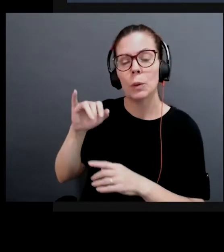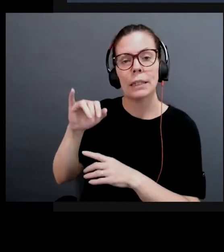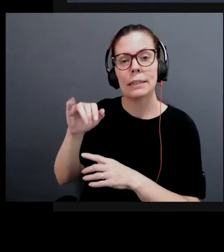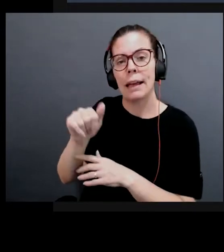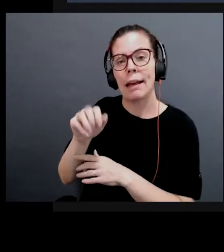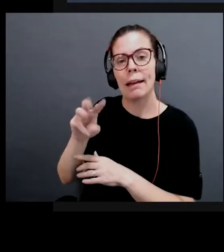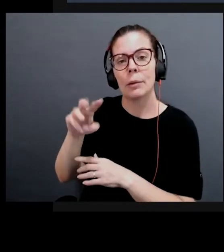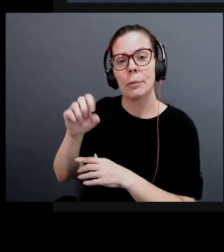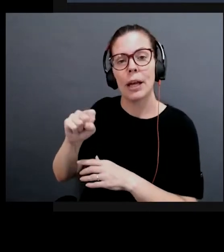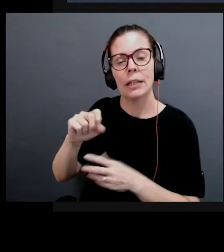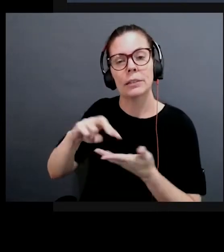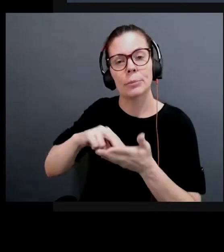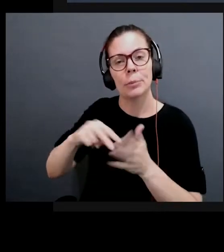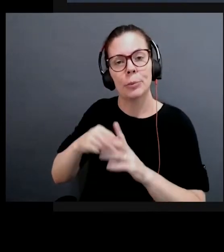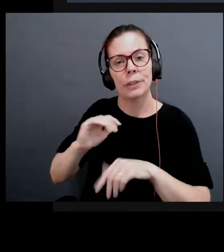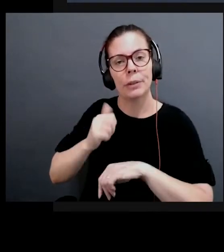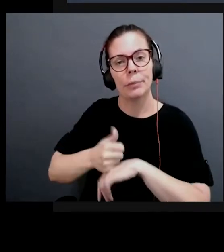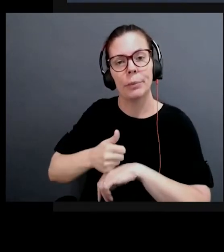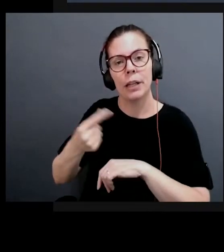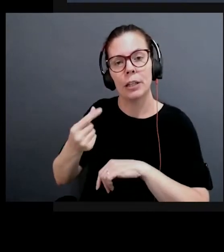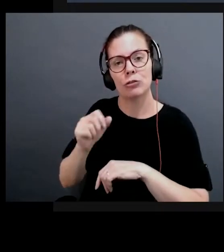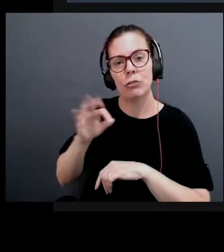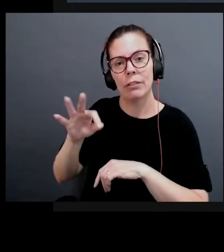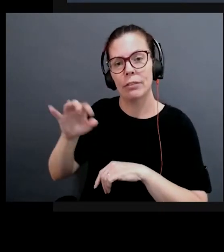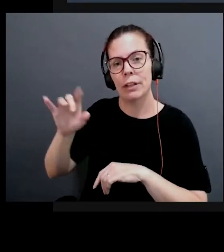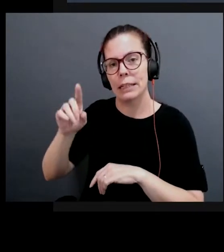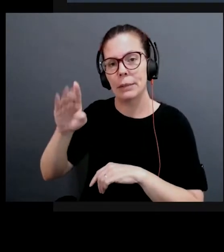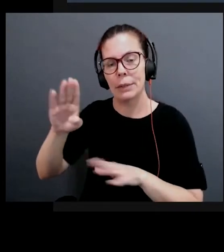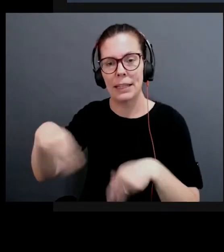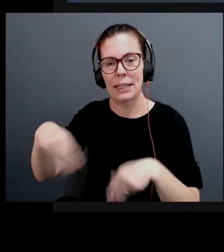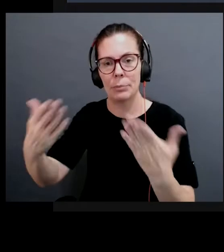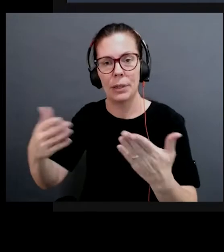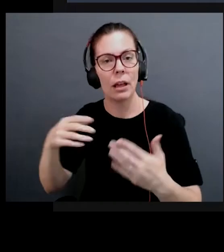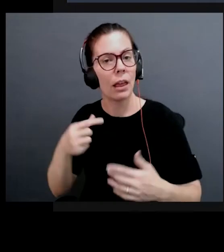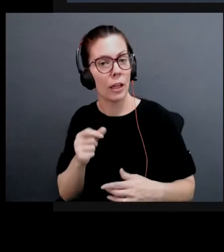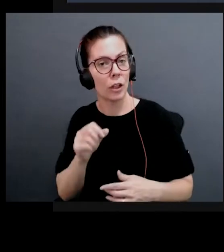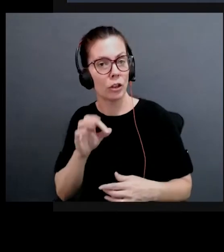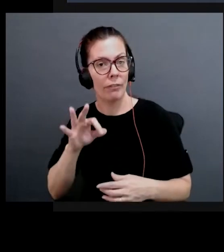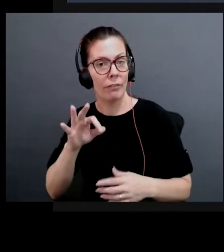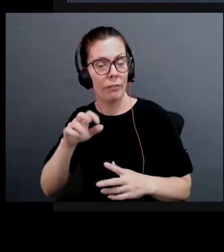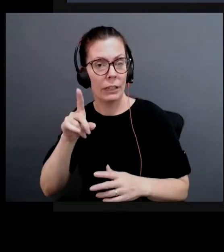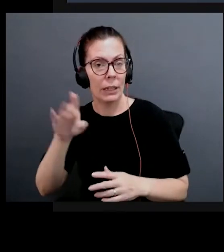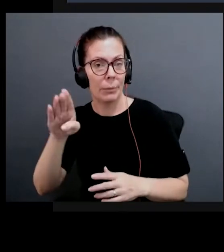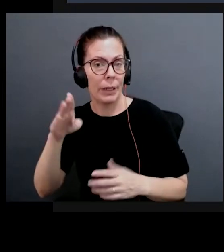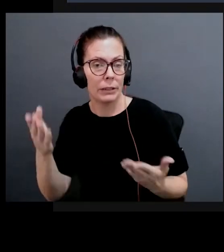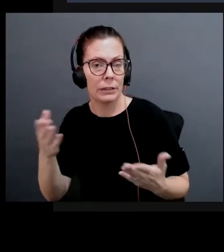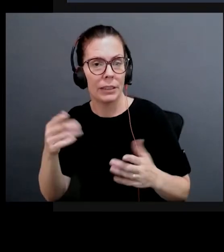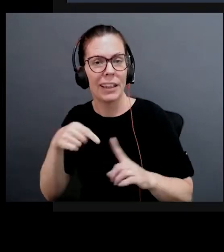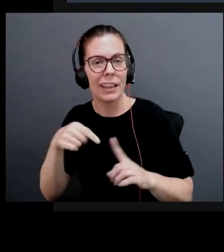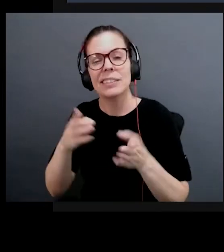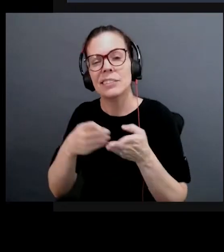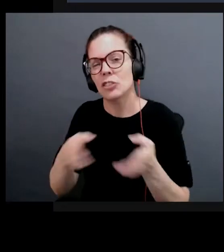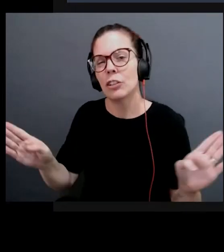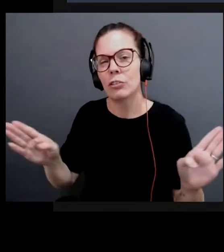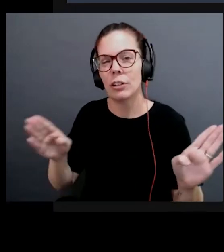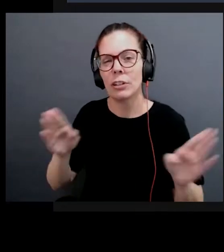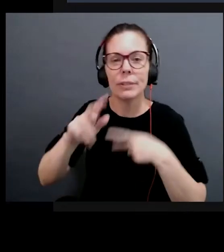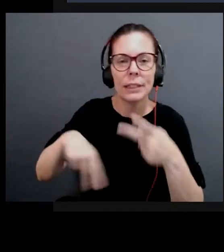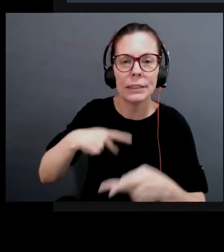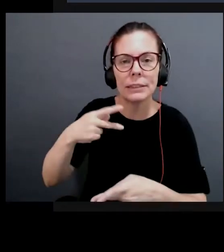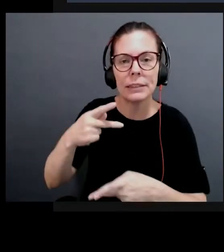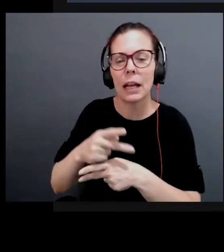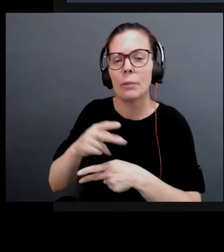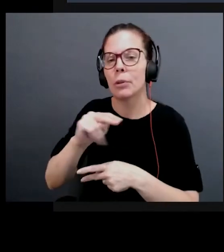AWS's purpose-built graph database offering, and a graph database is more generally is a type of NoSQL